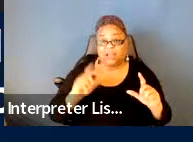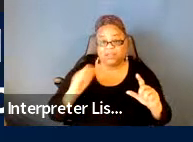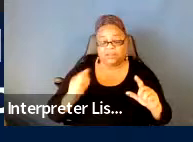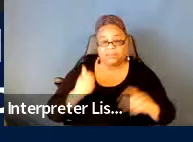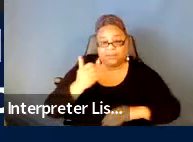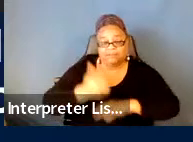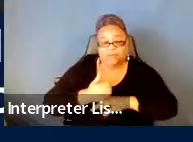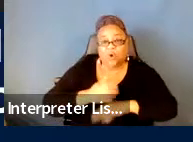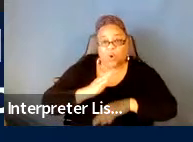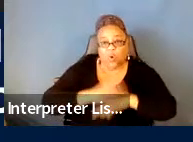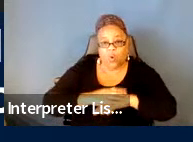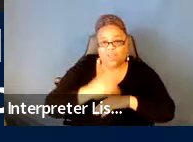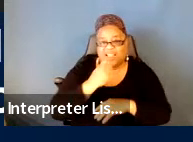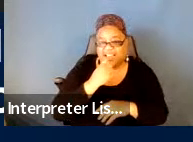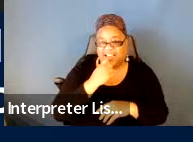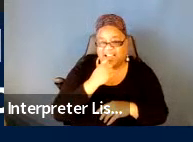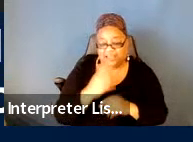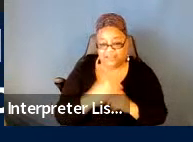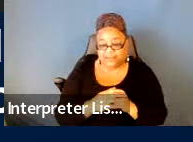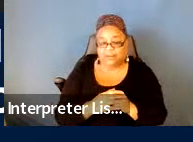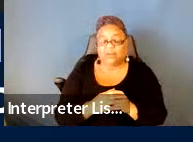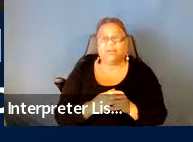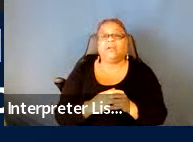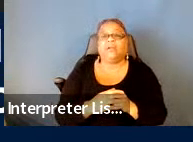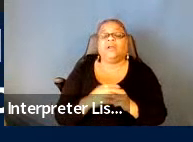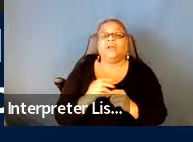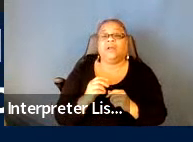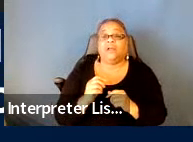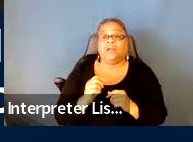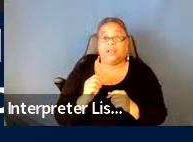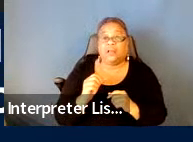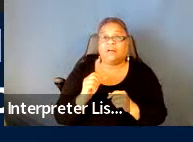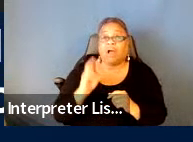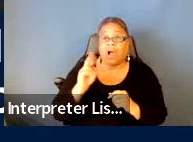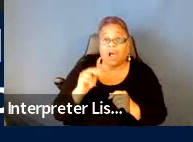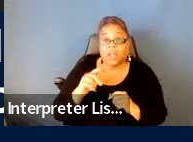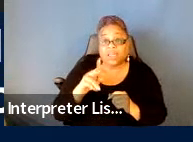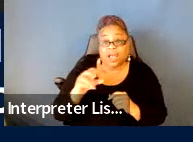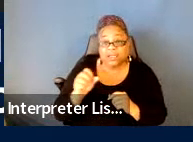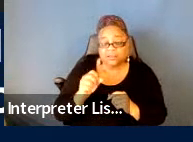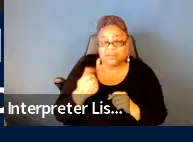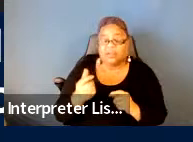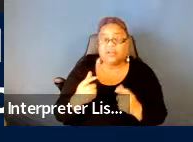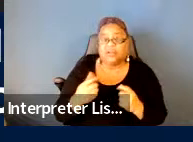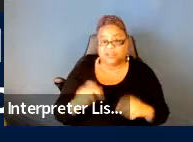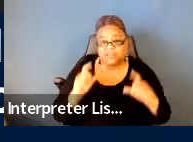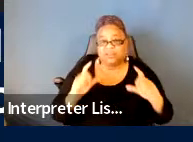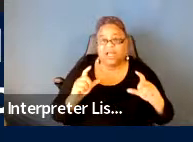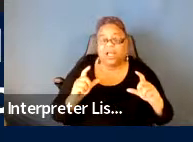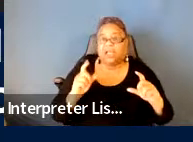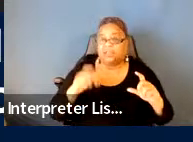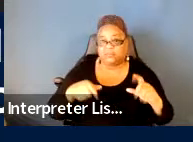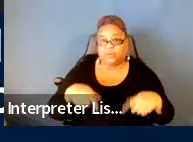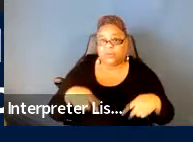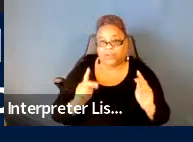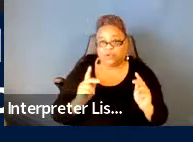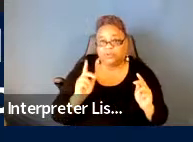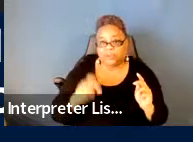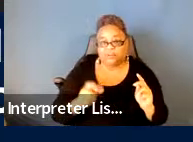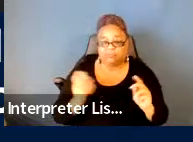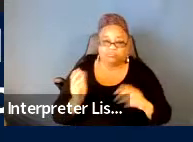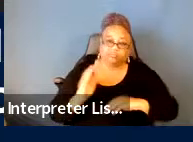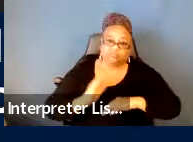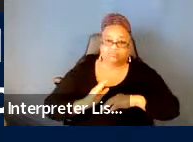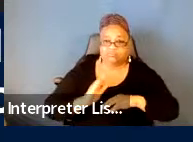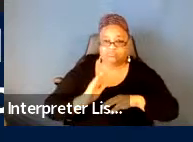the signs are permitted to be located on the door itself. So if your door is within a really wide